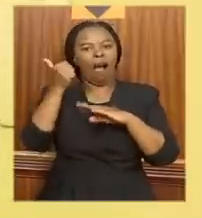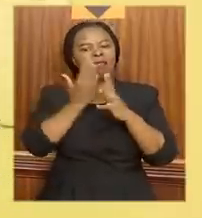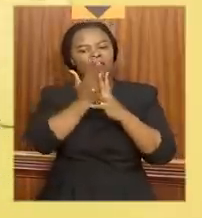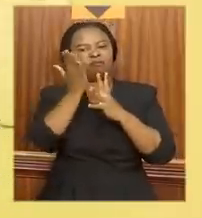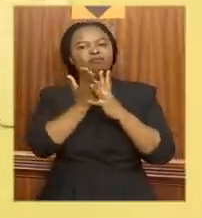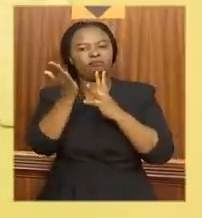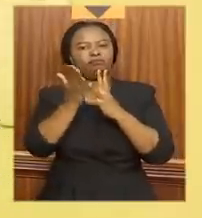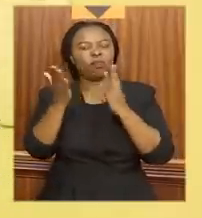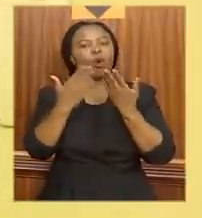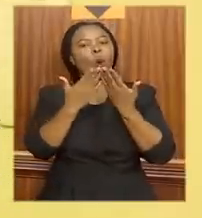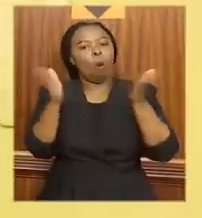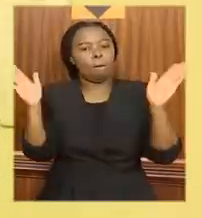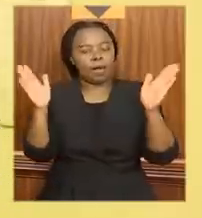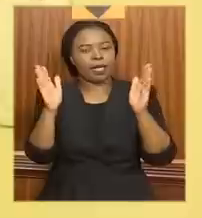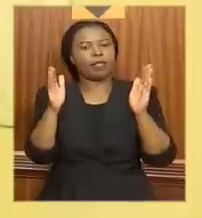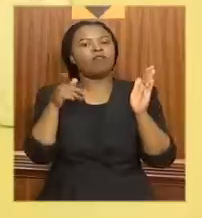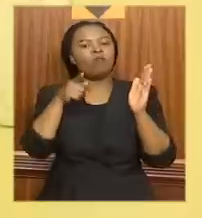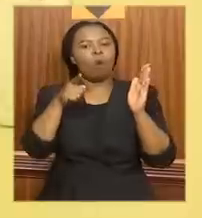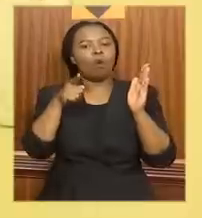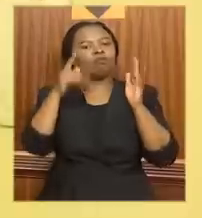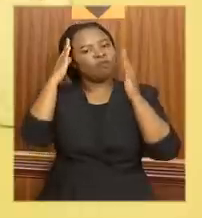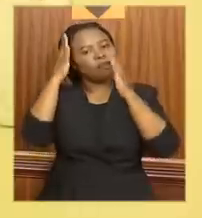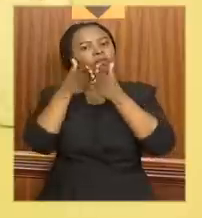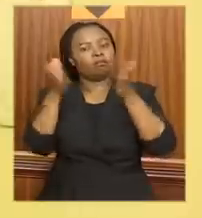on an expedited basis.